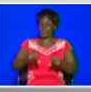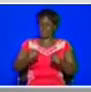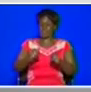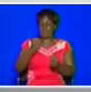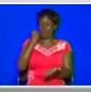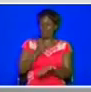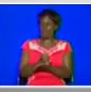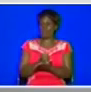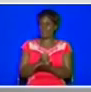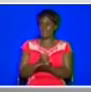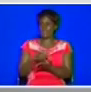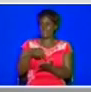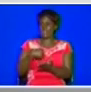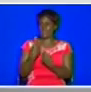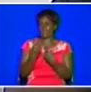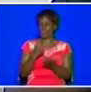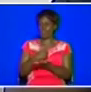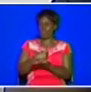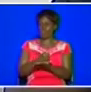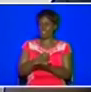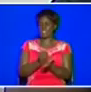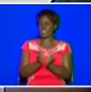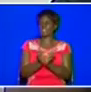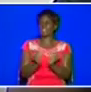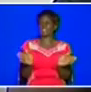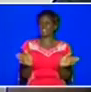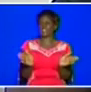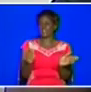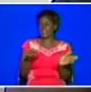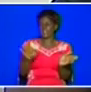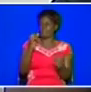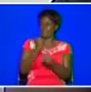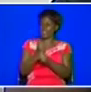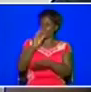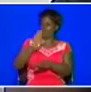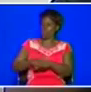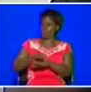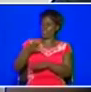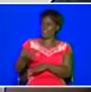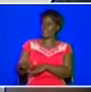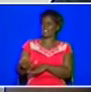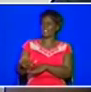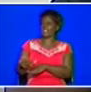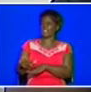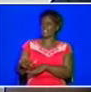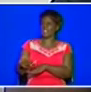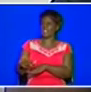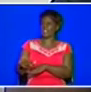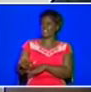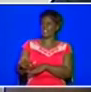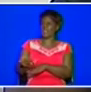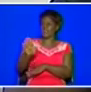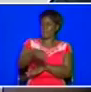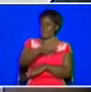in 36 days? We will talk to the Auditor General. Because he's been working on it. He was given, he was tasked by